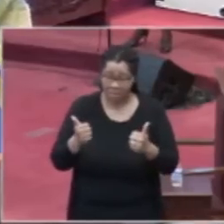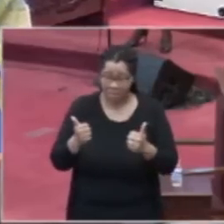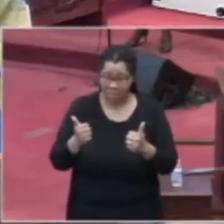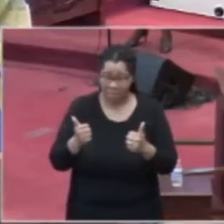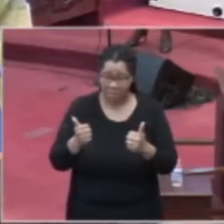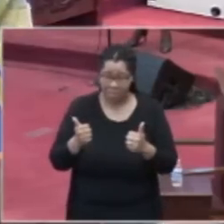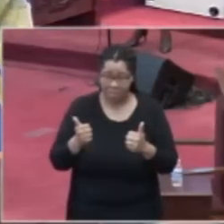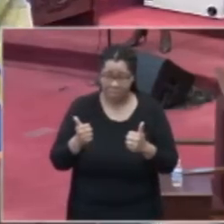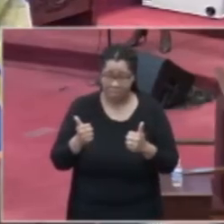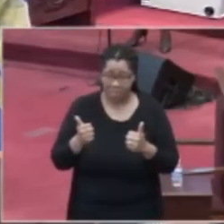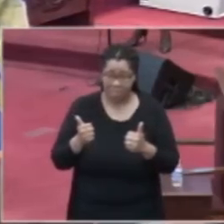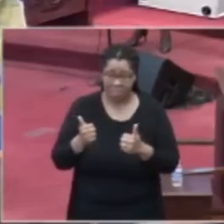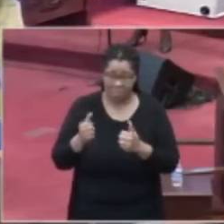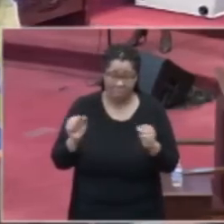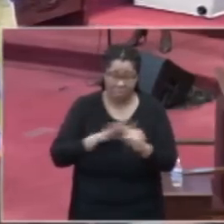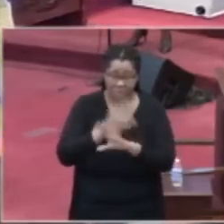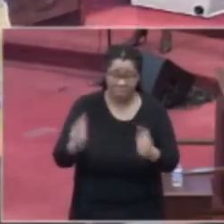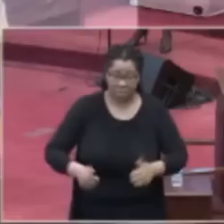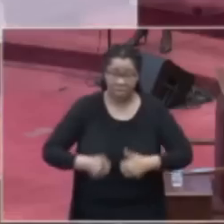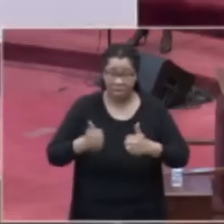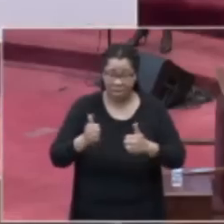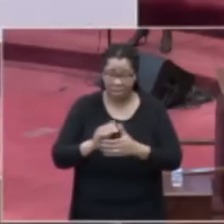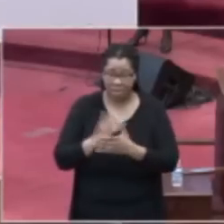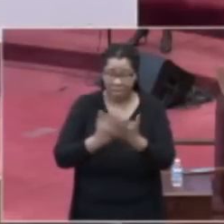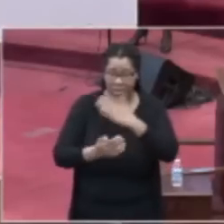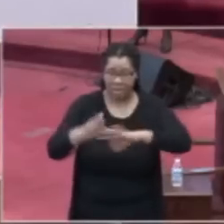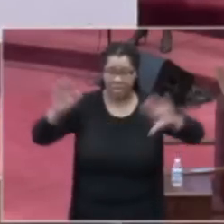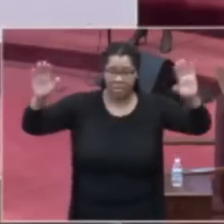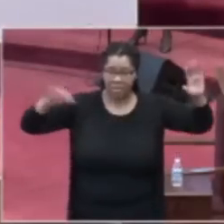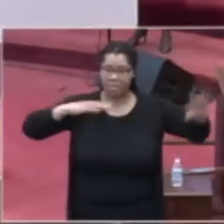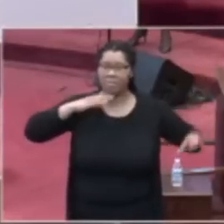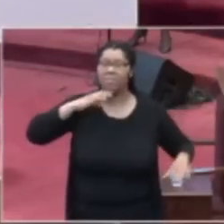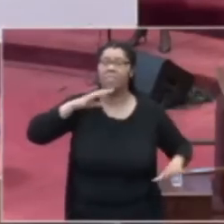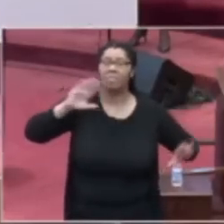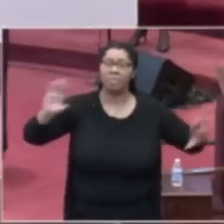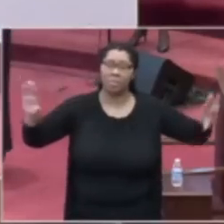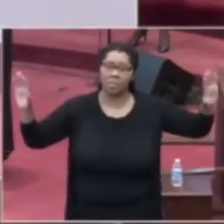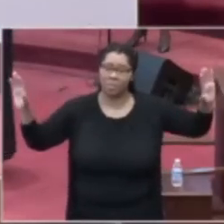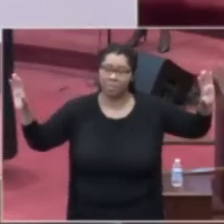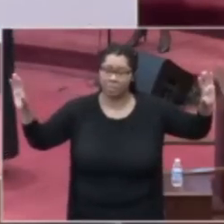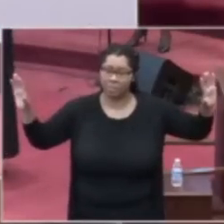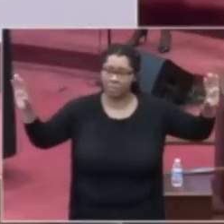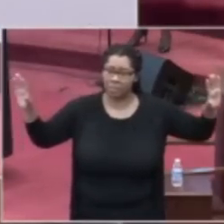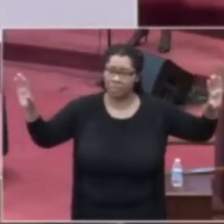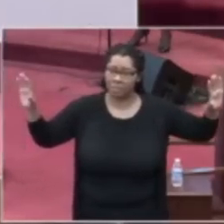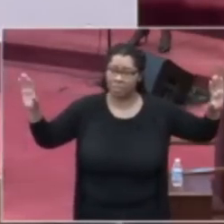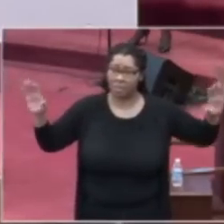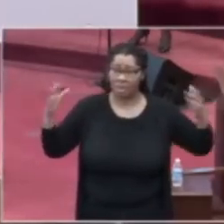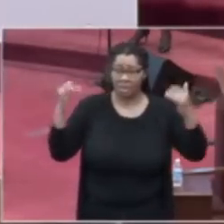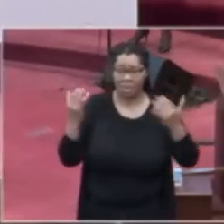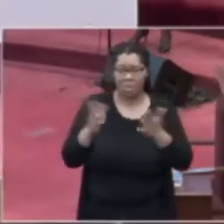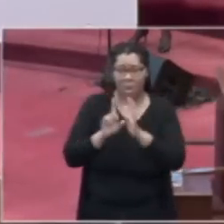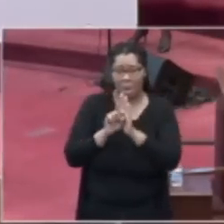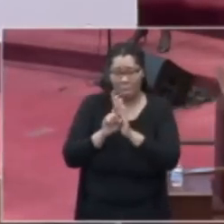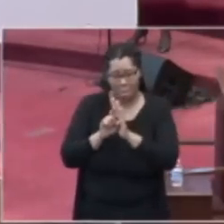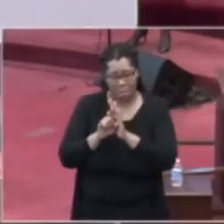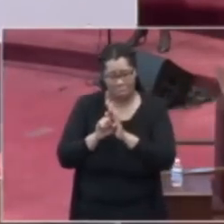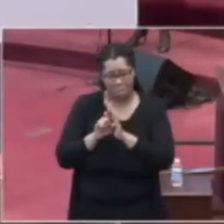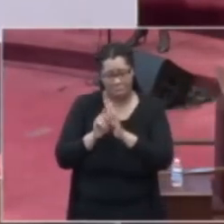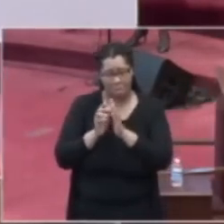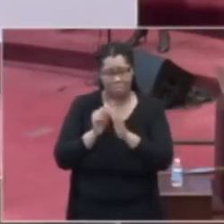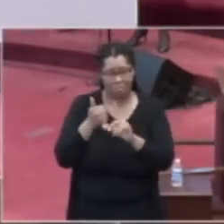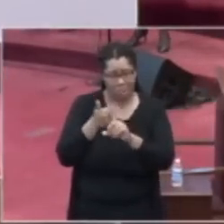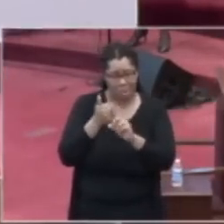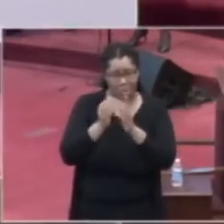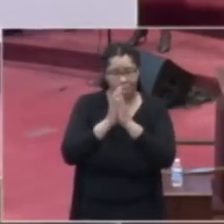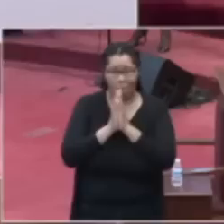gonna somehow make you. Hands are lifted, heads are elevated. I want you to take a moment in your own